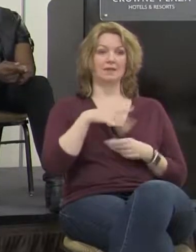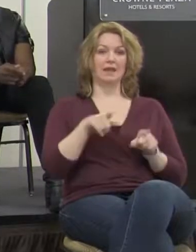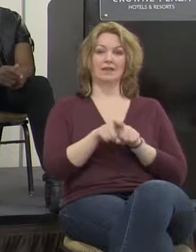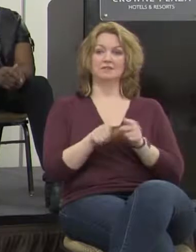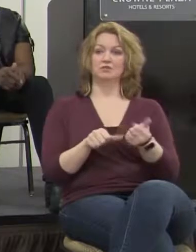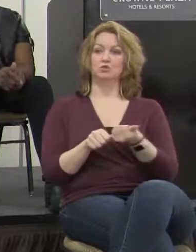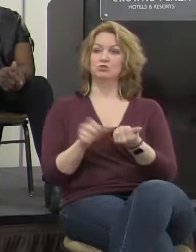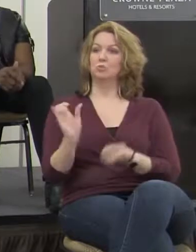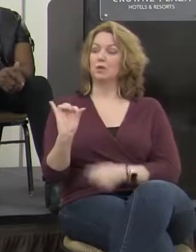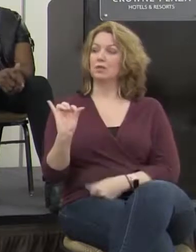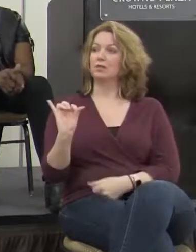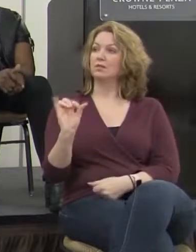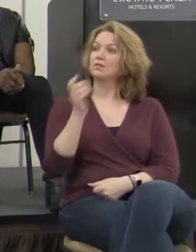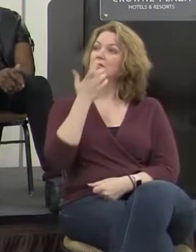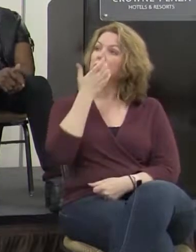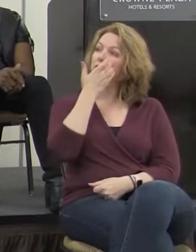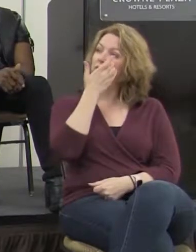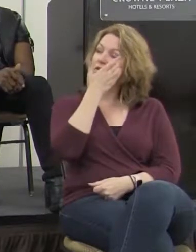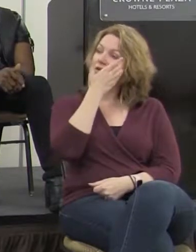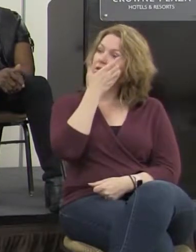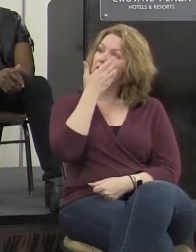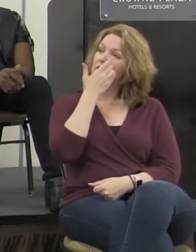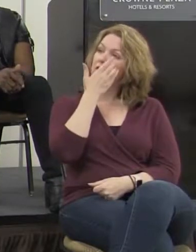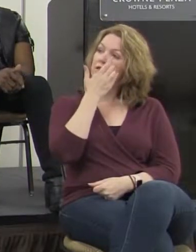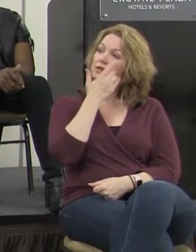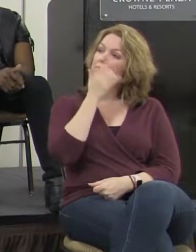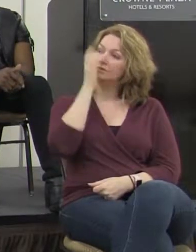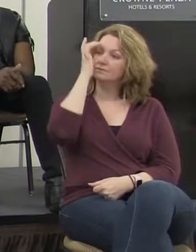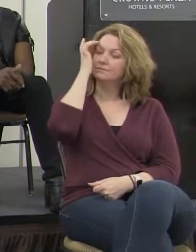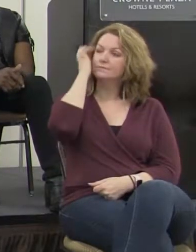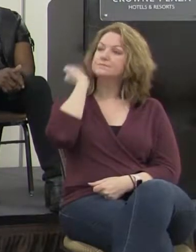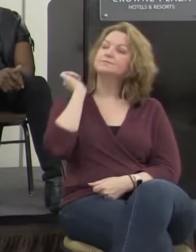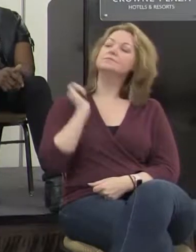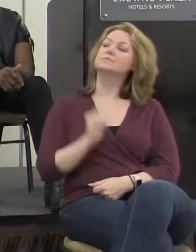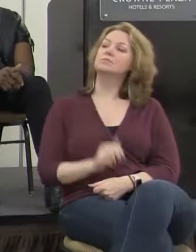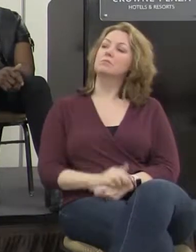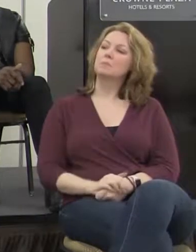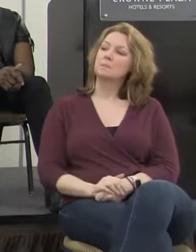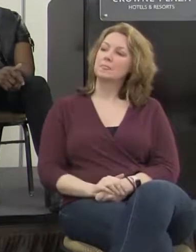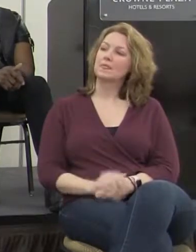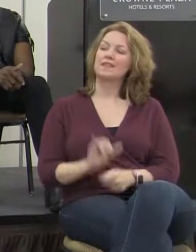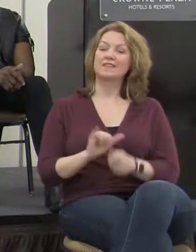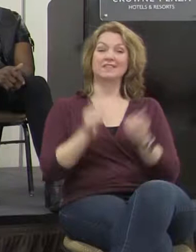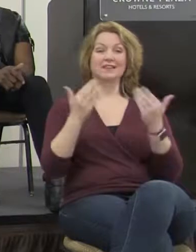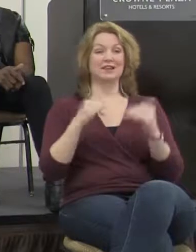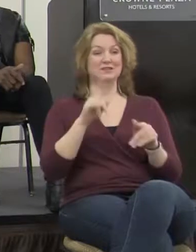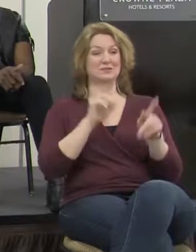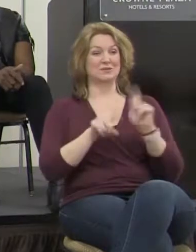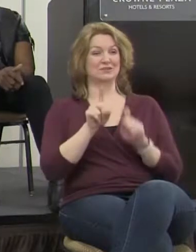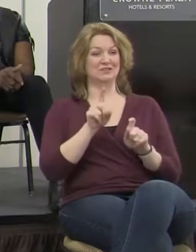assumption is, and the assumption that we fight against, and actually that is the next question.